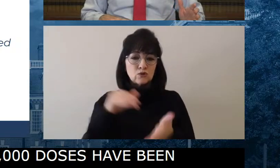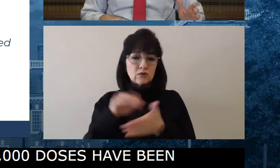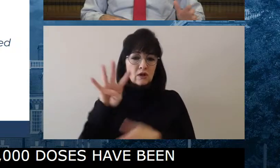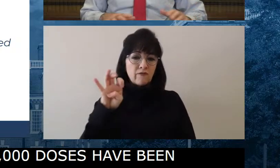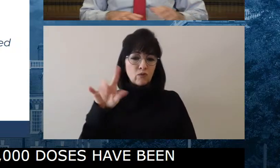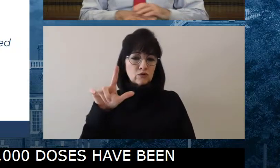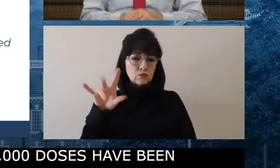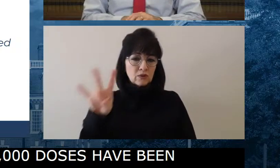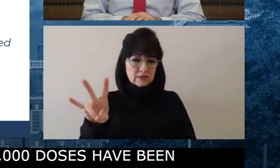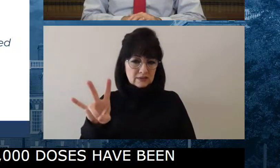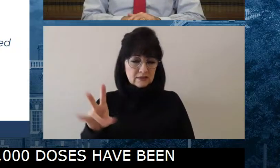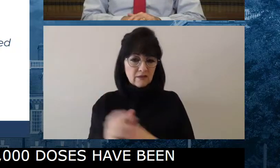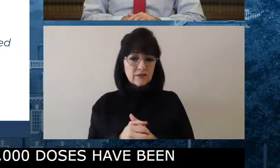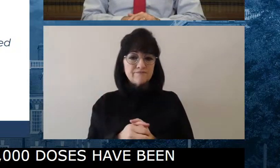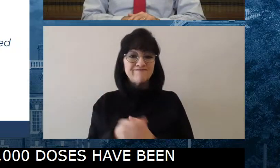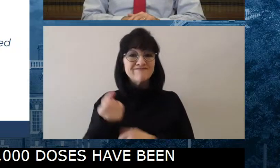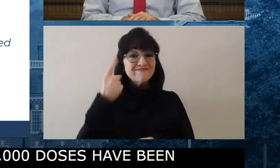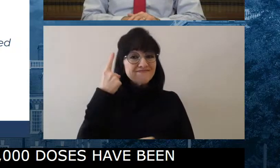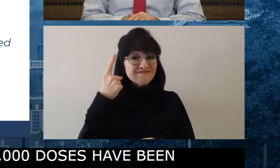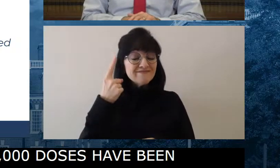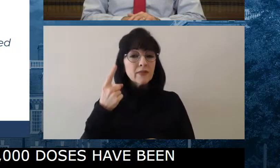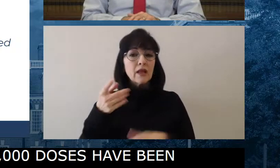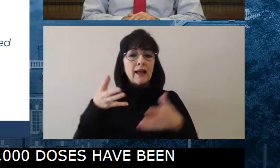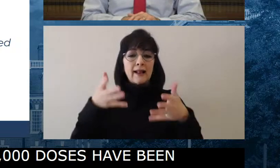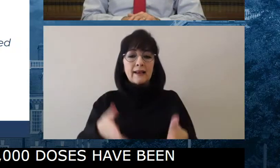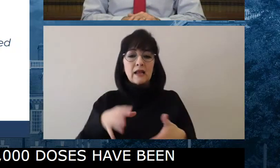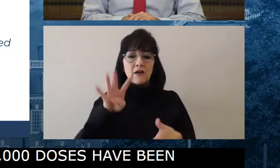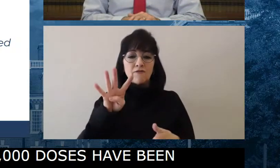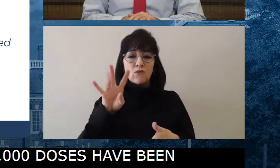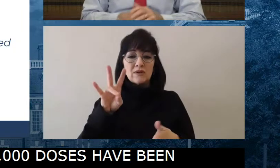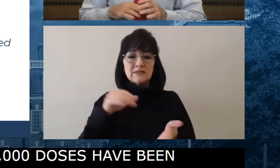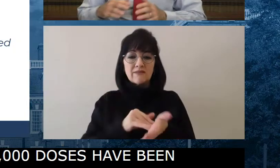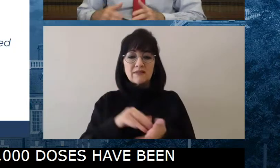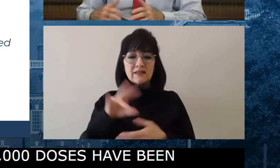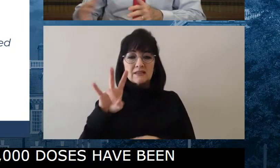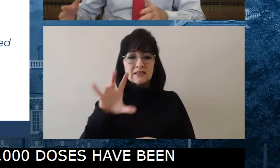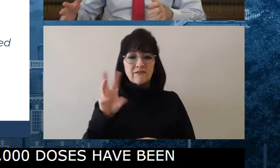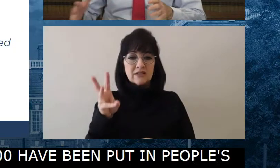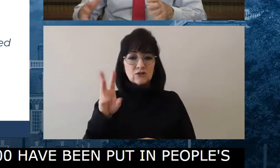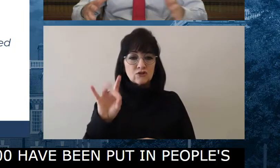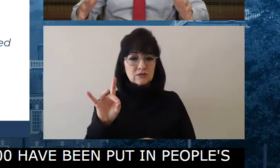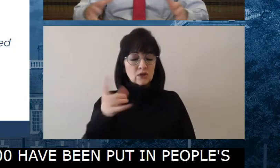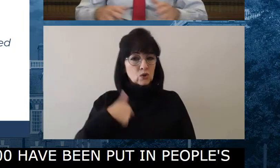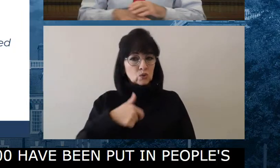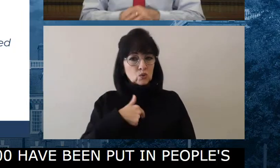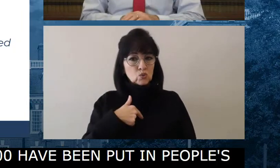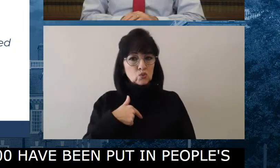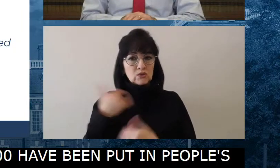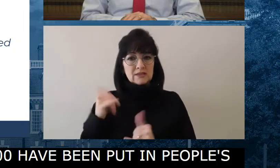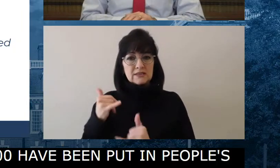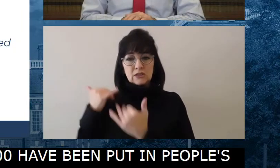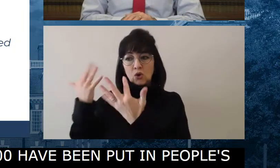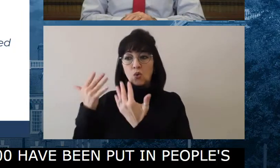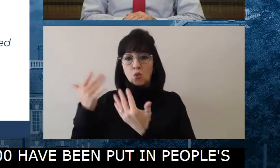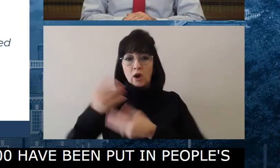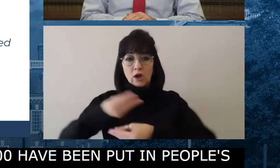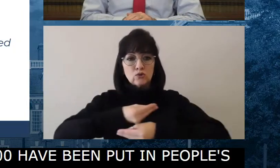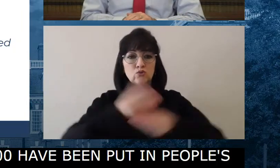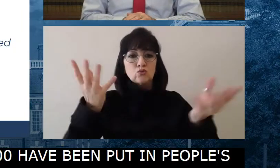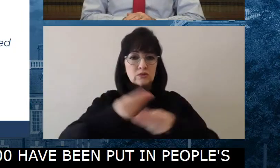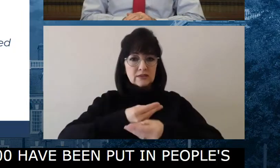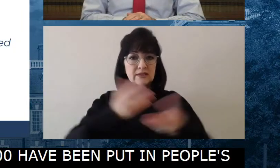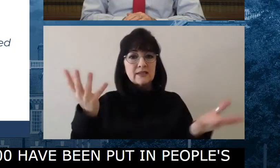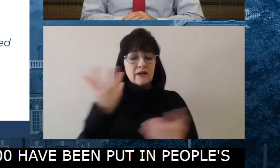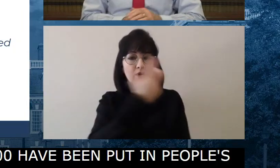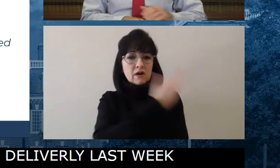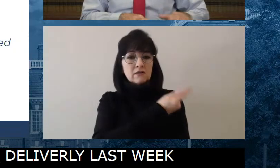because of the weather. We have more that are waiting to be dispatched and moved to our partners